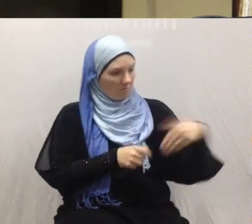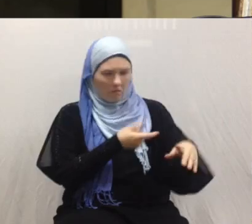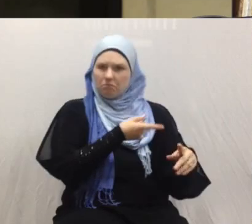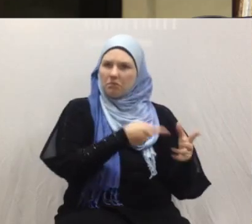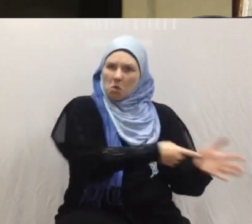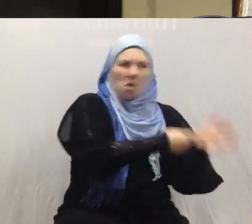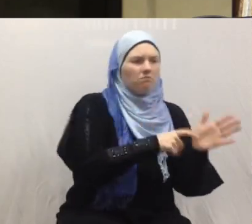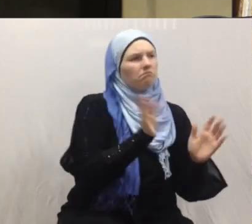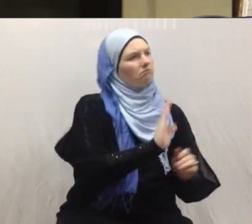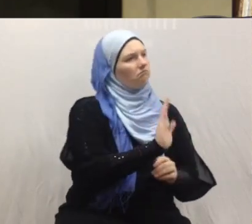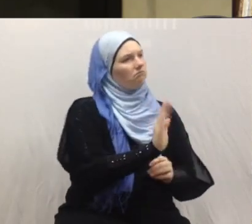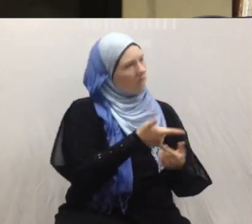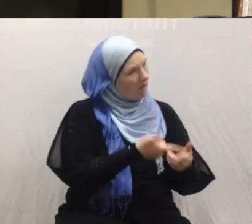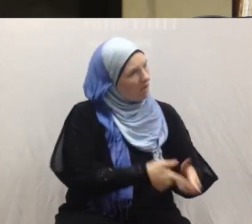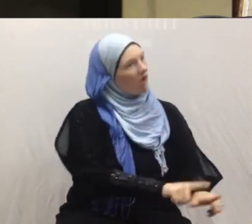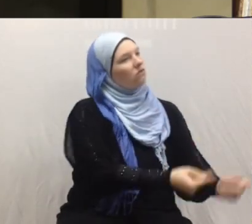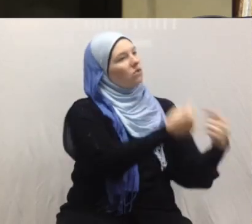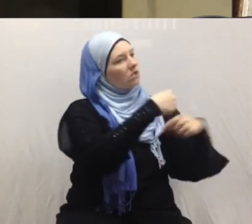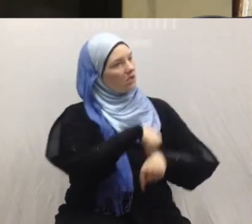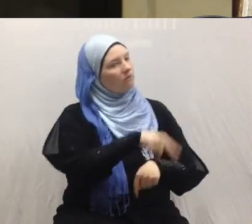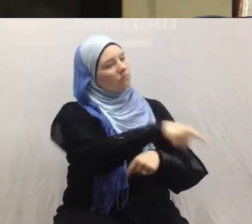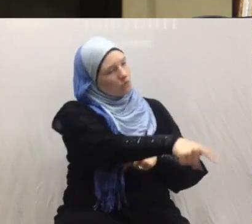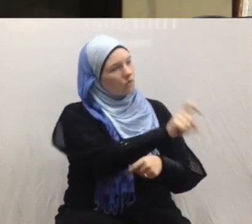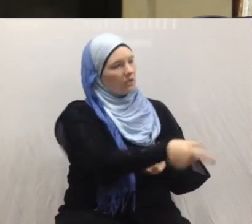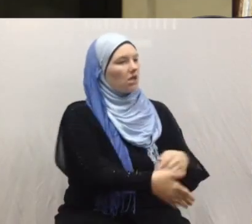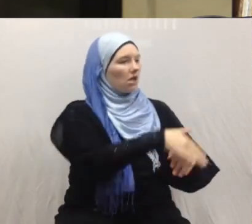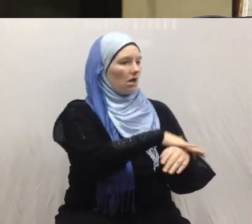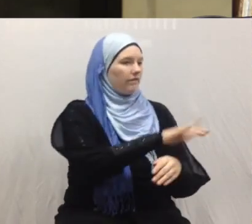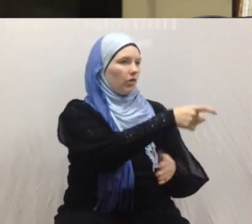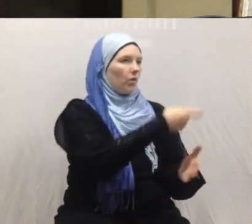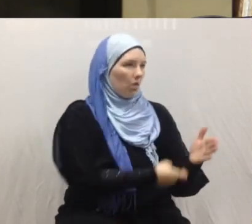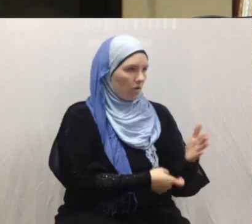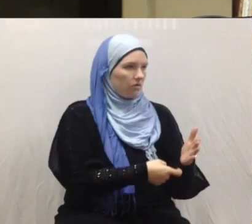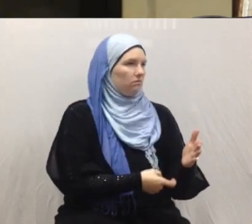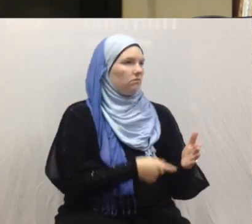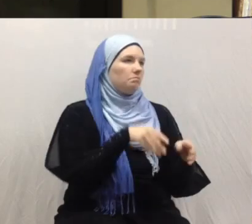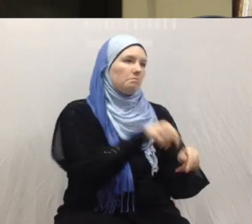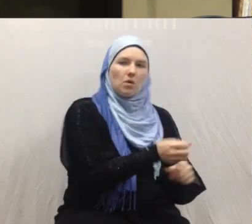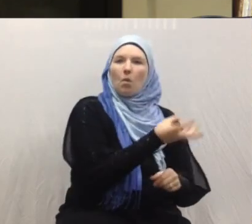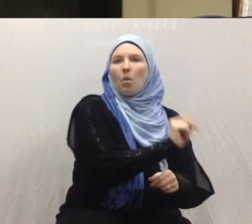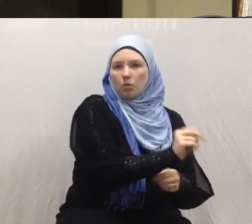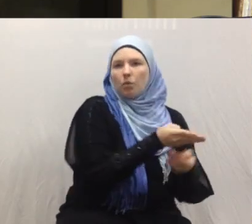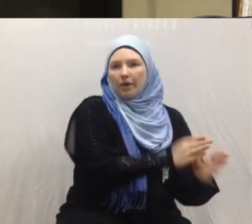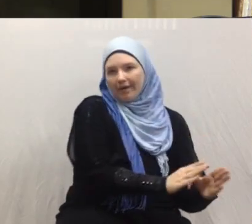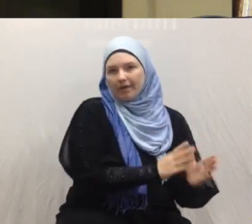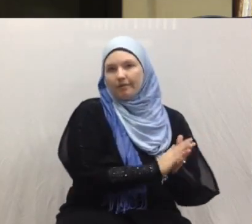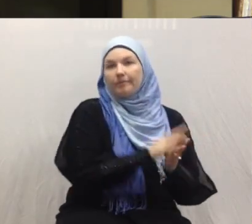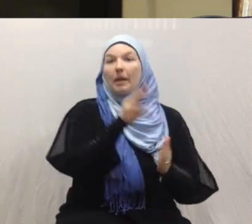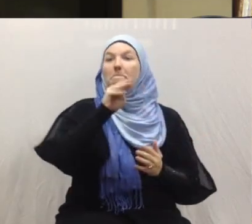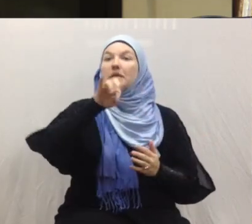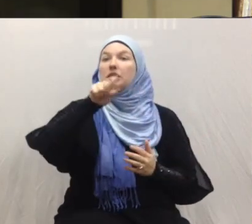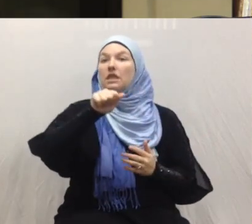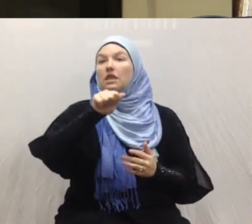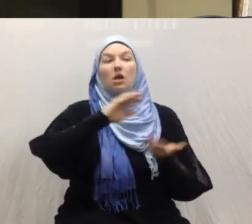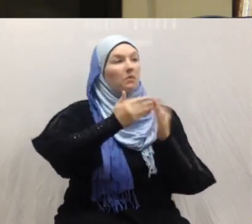they cover the cost of their joining the fight. Why? Because The Medina community is one